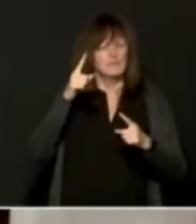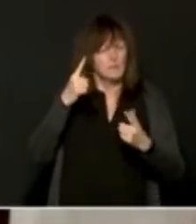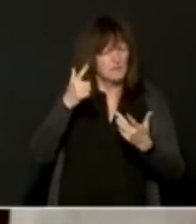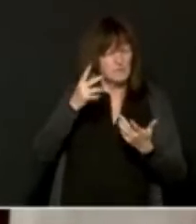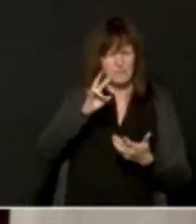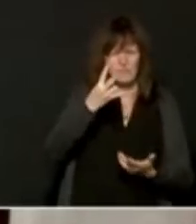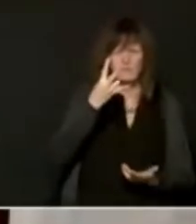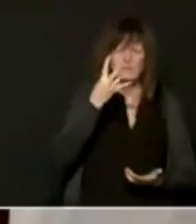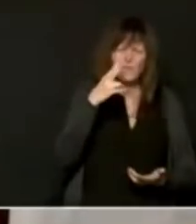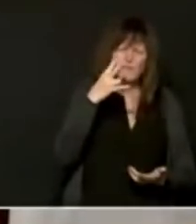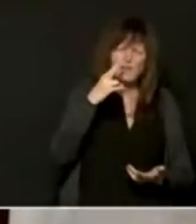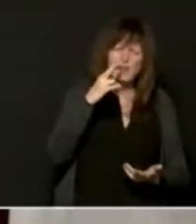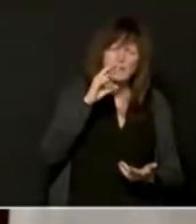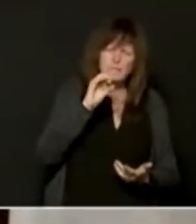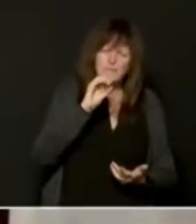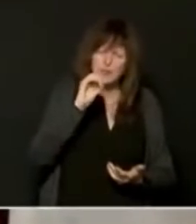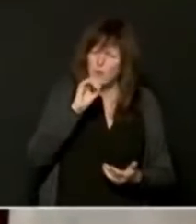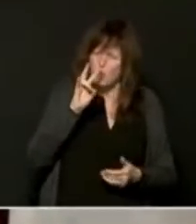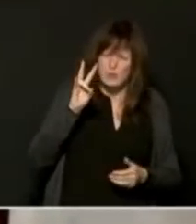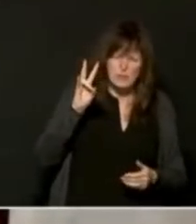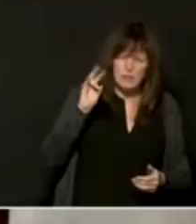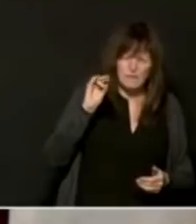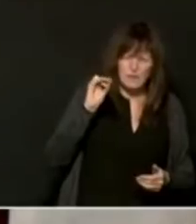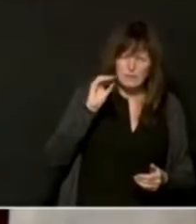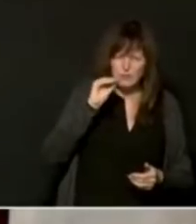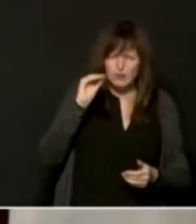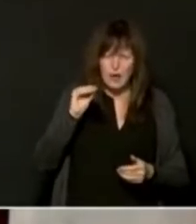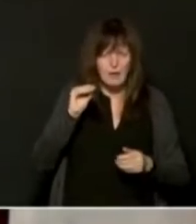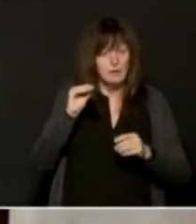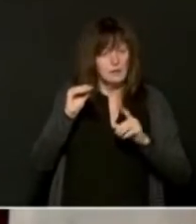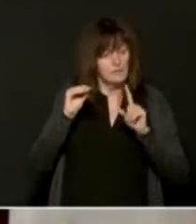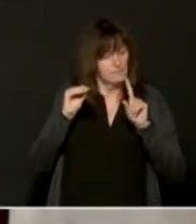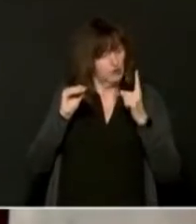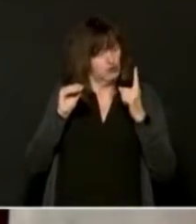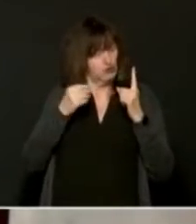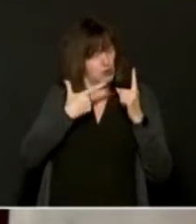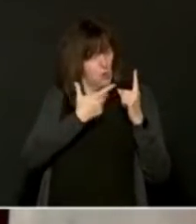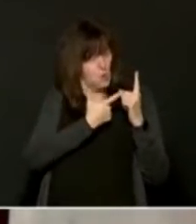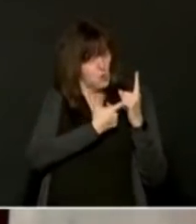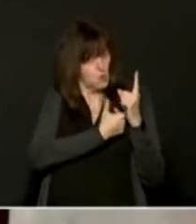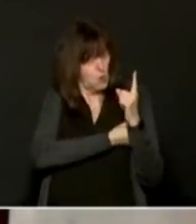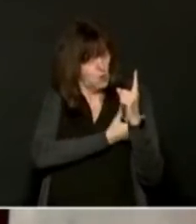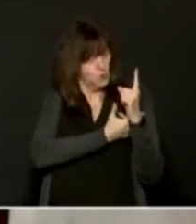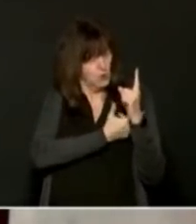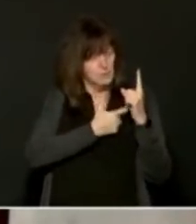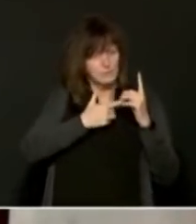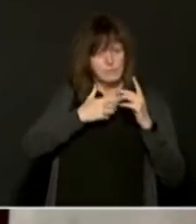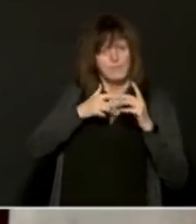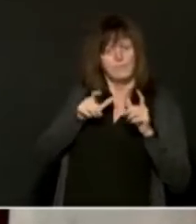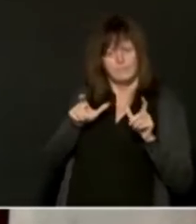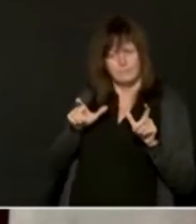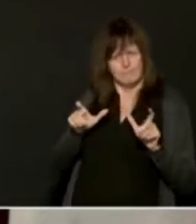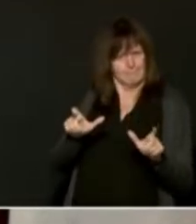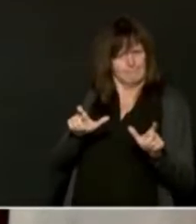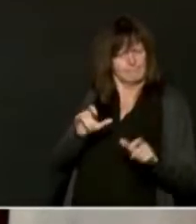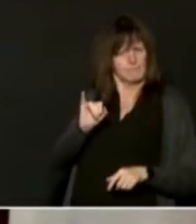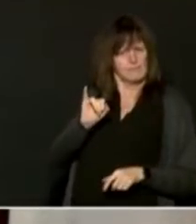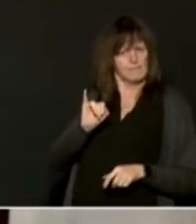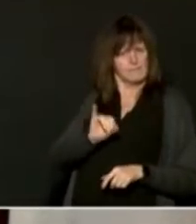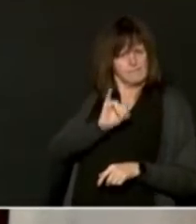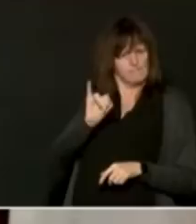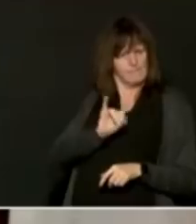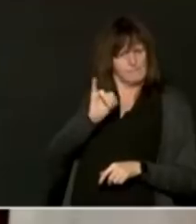for preventing infection. When you look at preventing severe infection, as in people who end up in